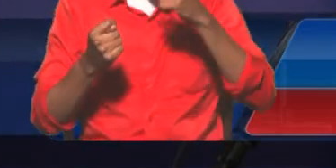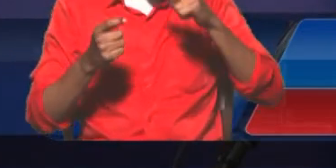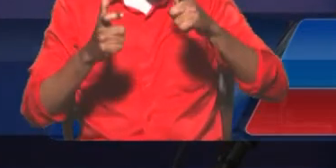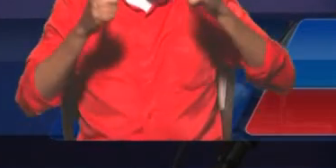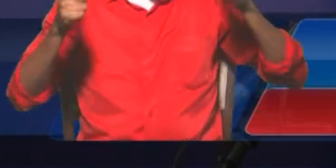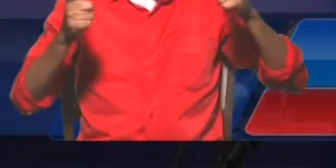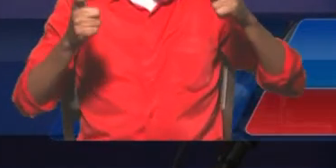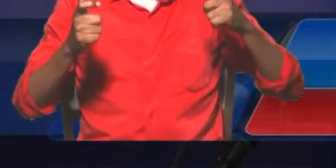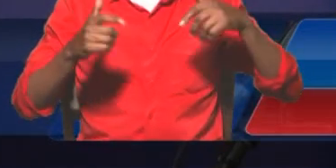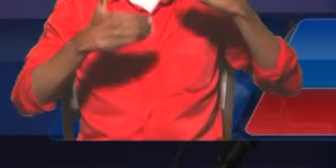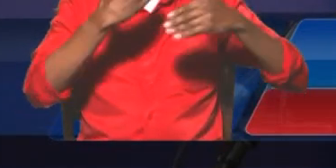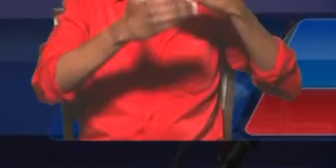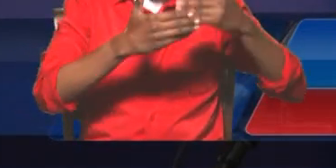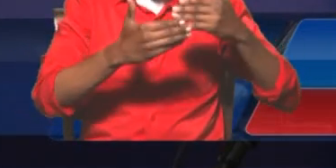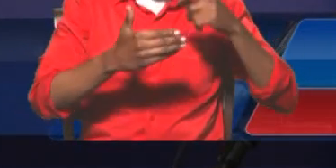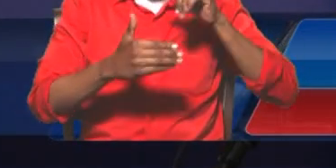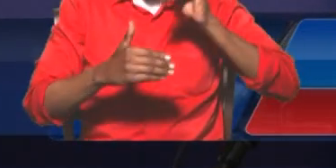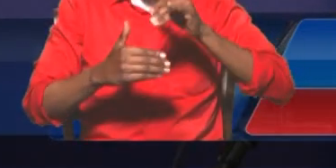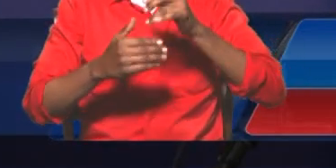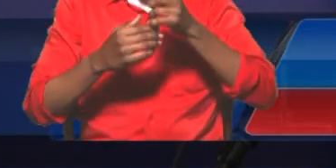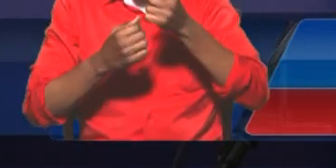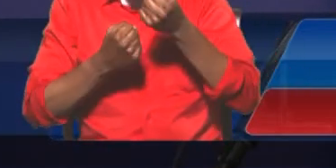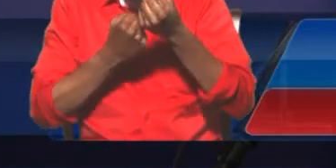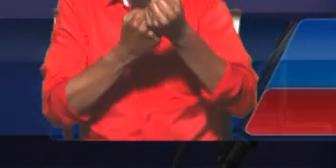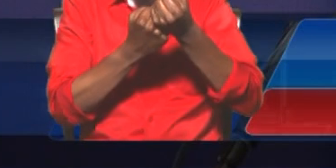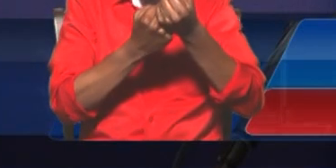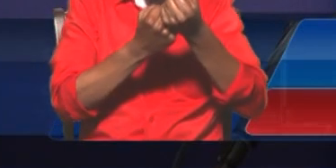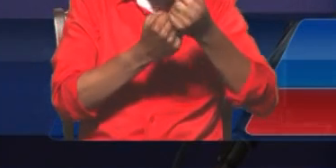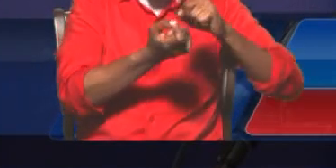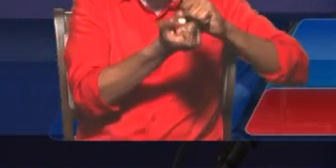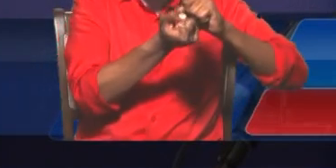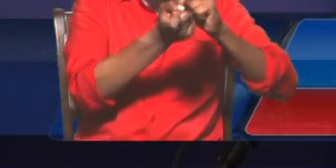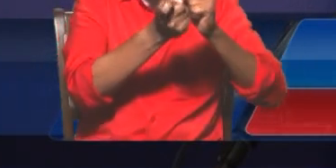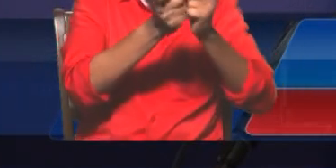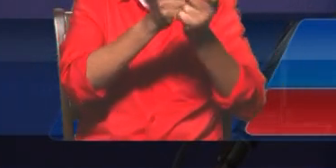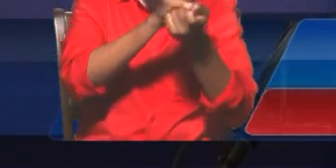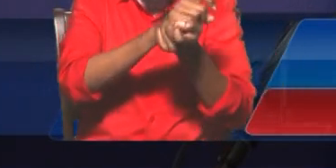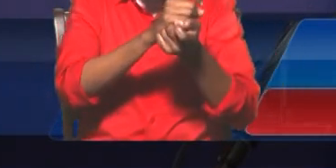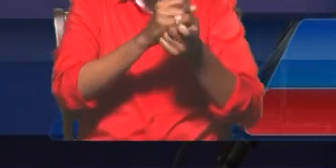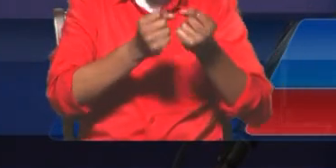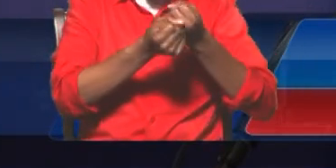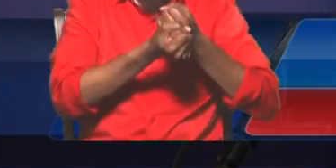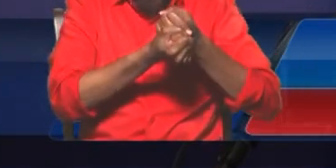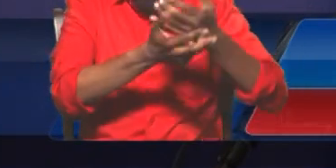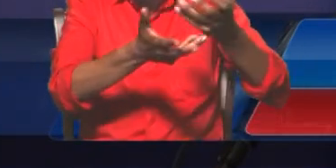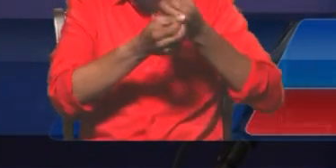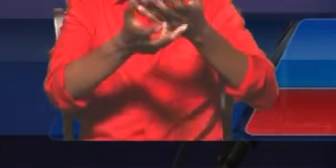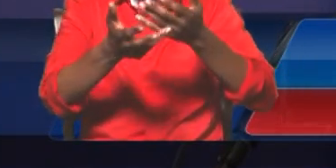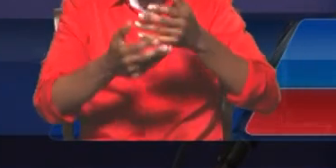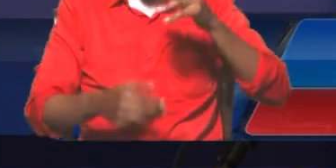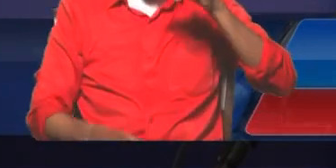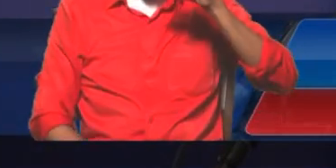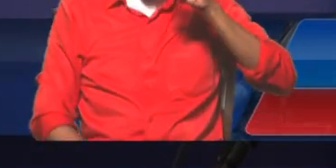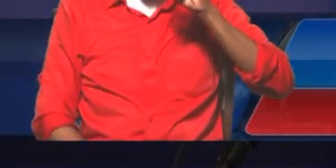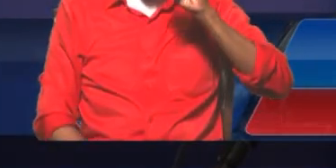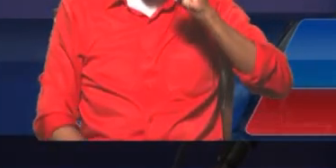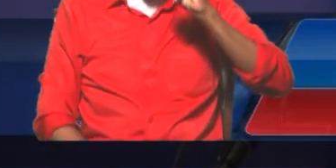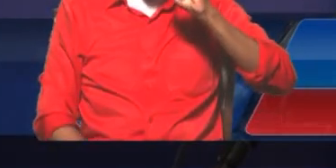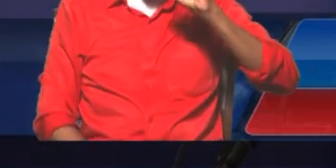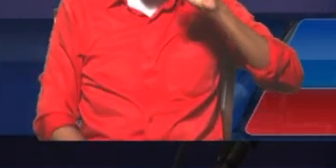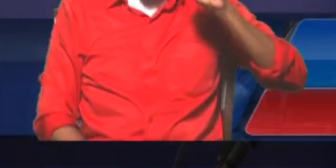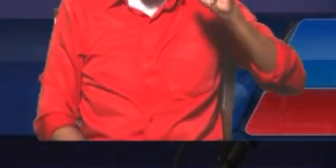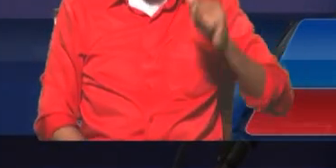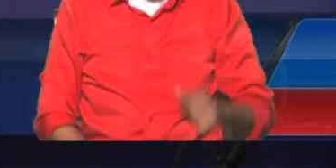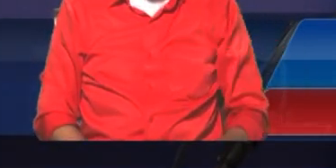region. And this would also support transition to green hydrogen and ammonia production for export in the countries where applicable. The